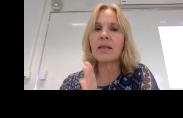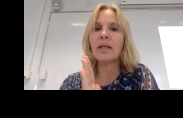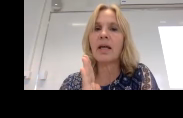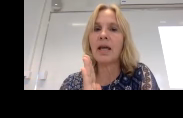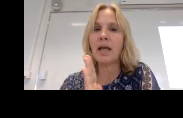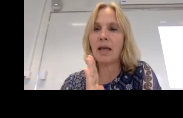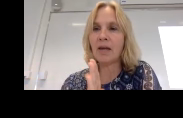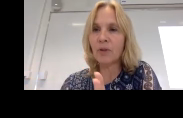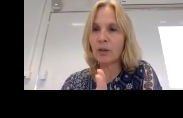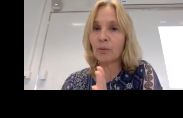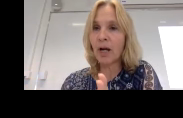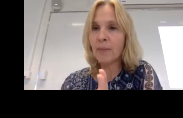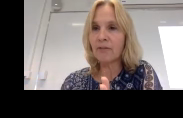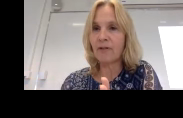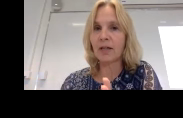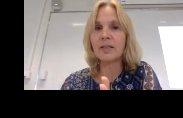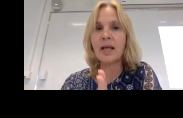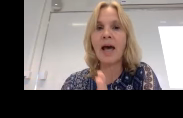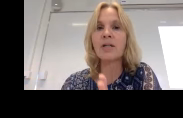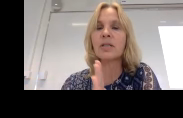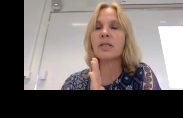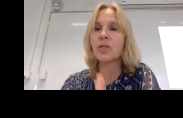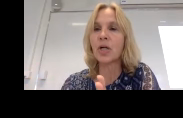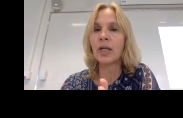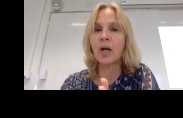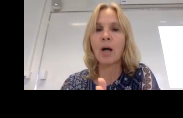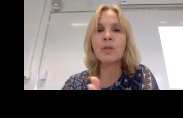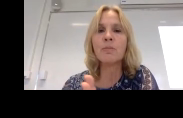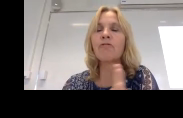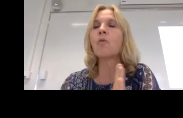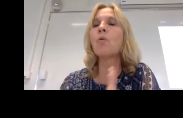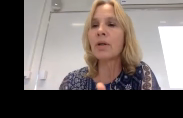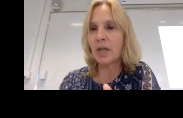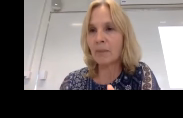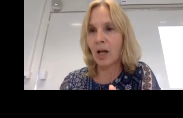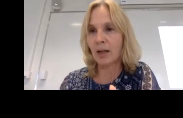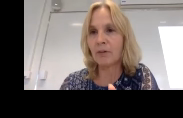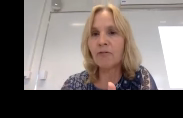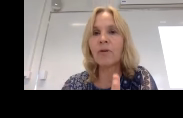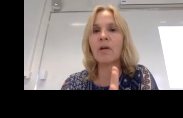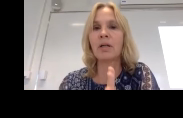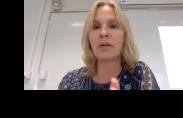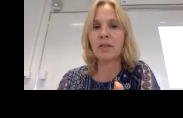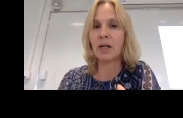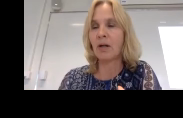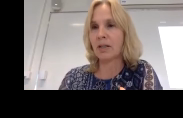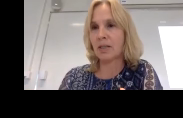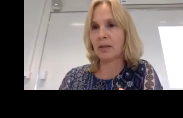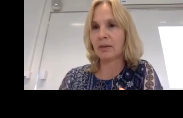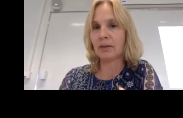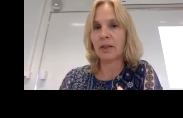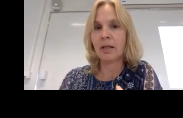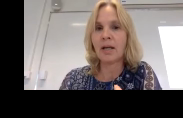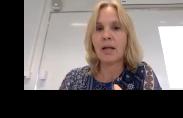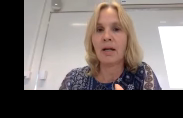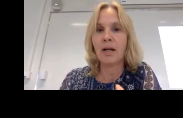see that the N400 priming effect is actually starting almost before time lock, before the sign onset.